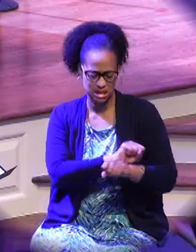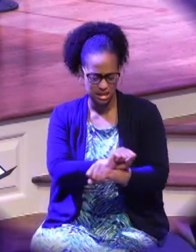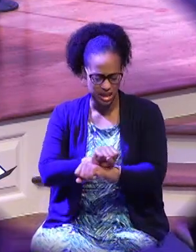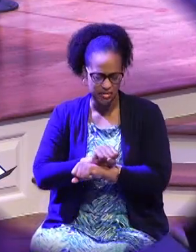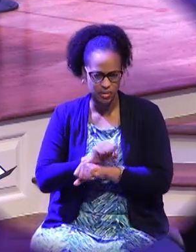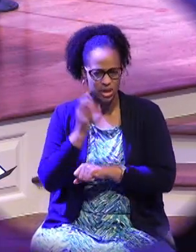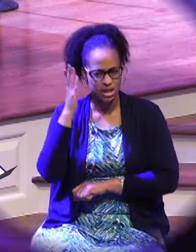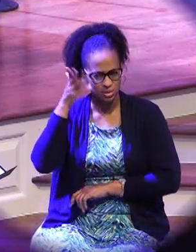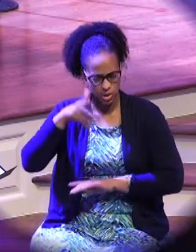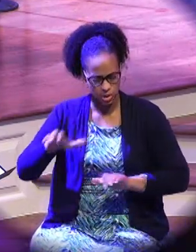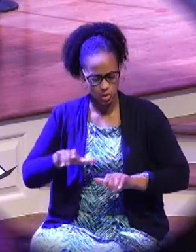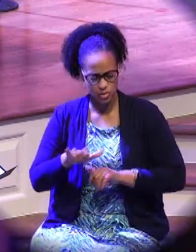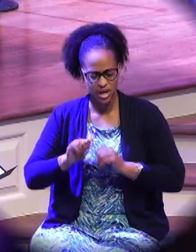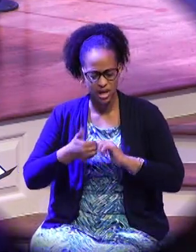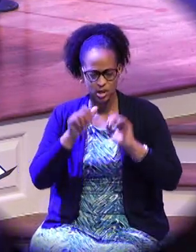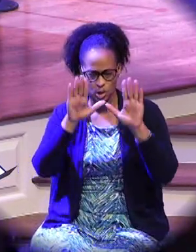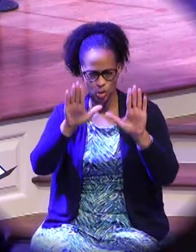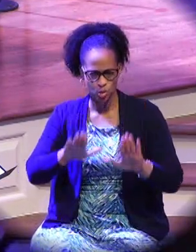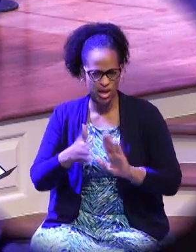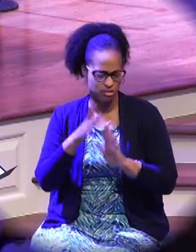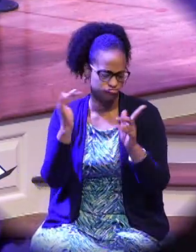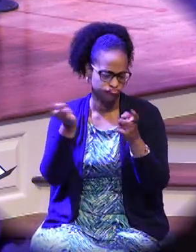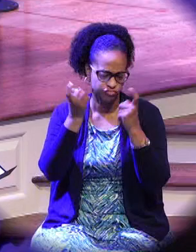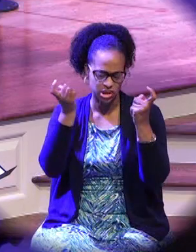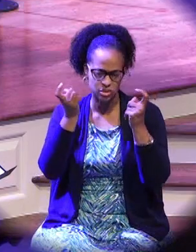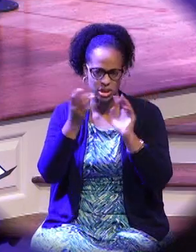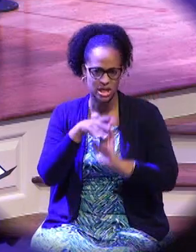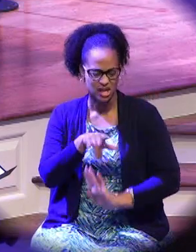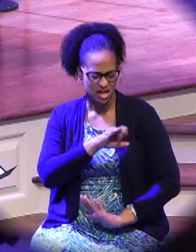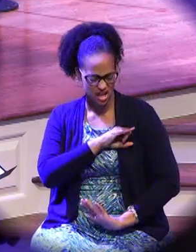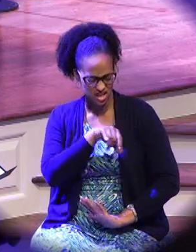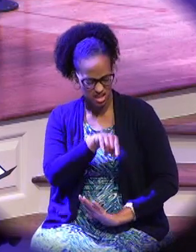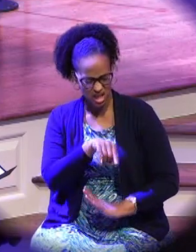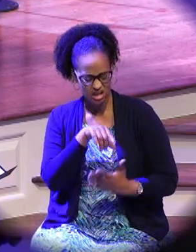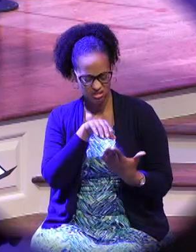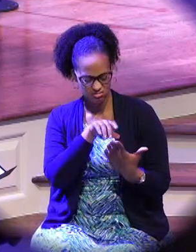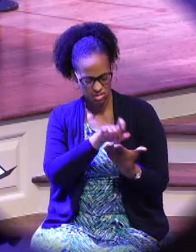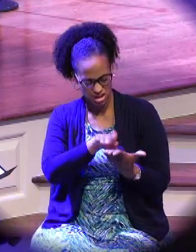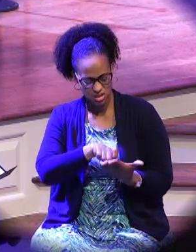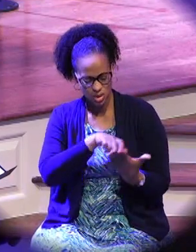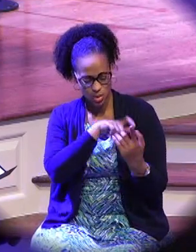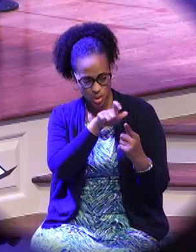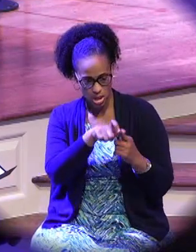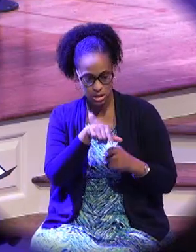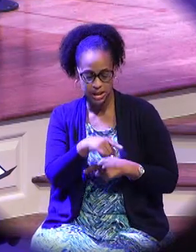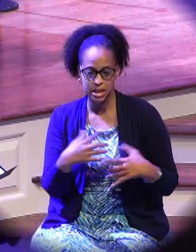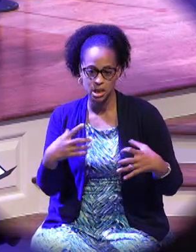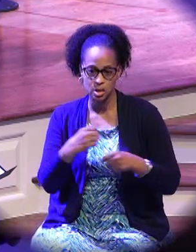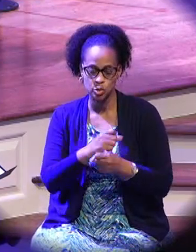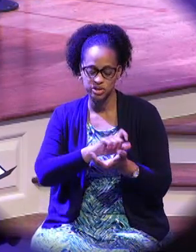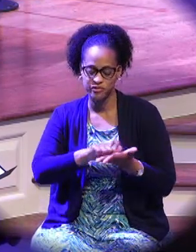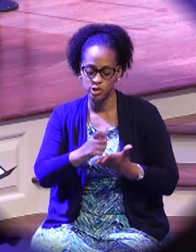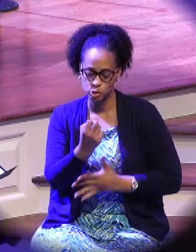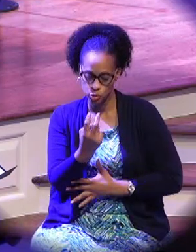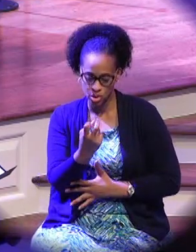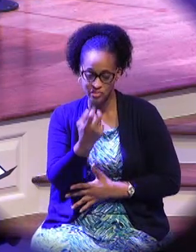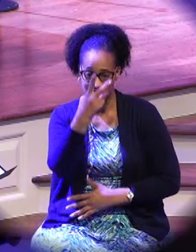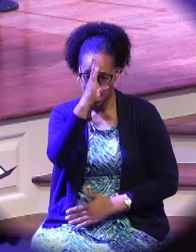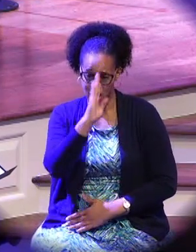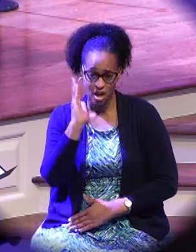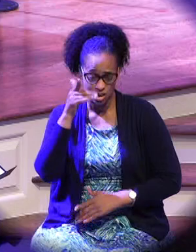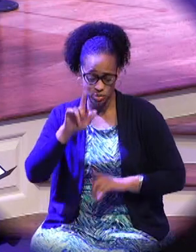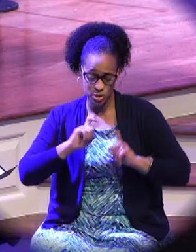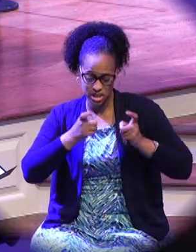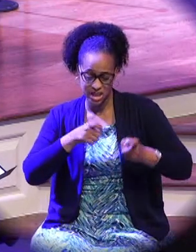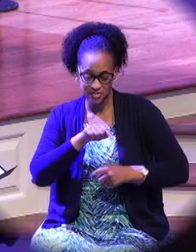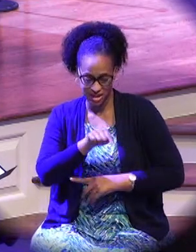would do that through a great victory. And Isaiah has those words. He concludes in verse 12 that God will give